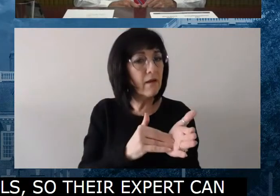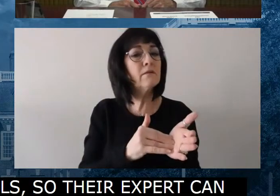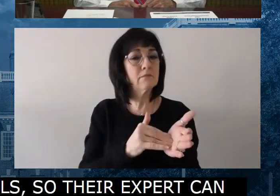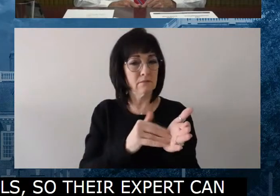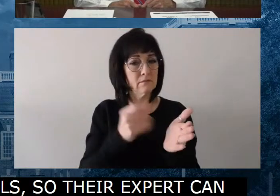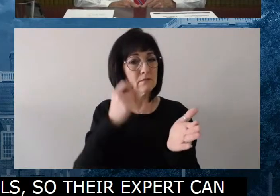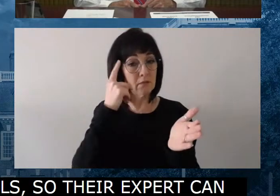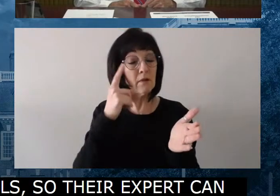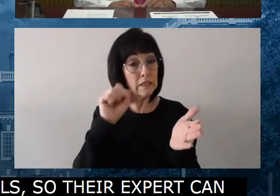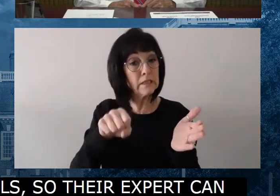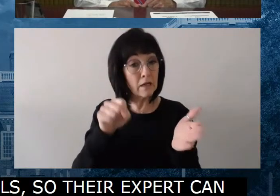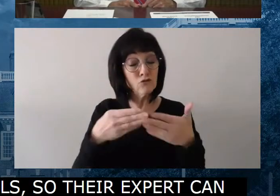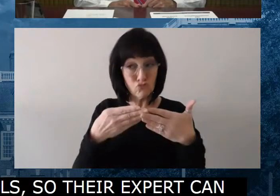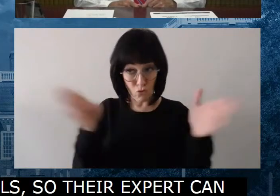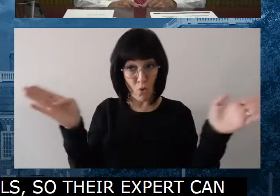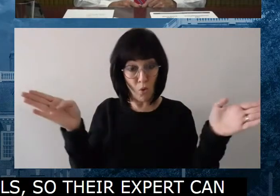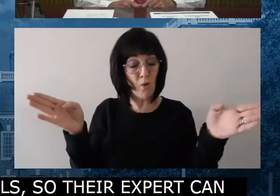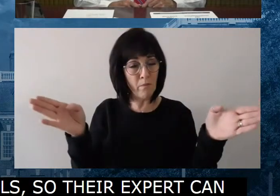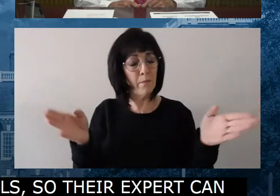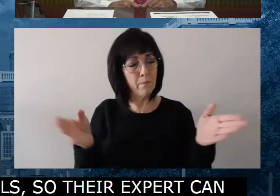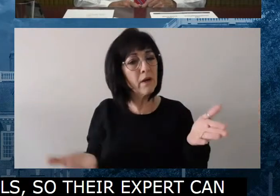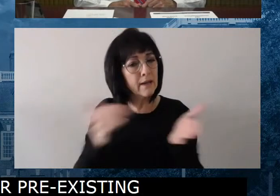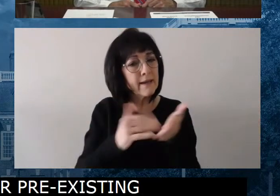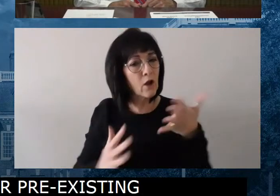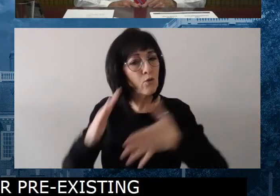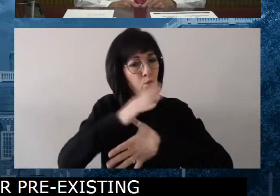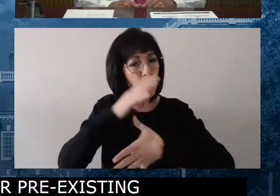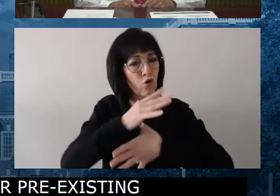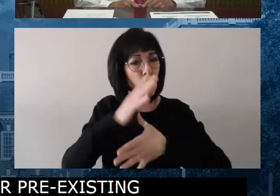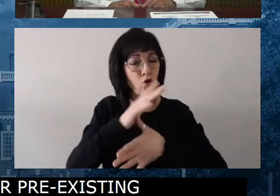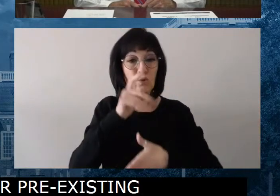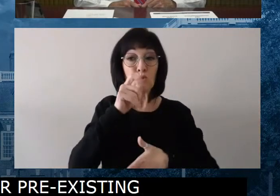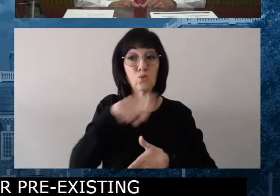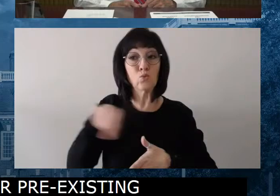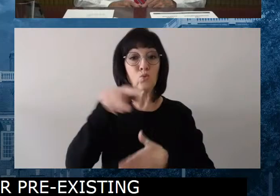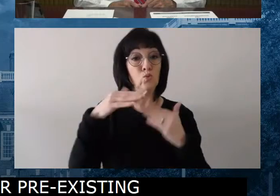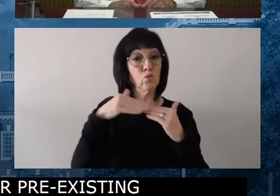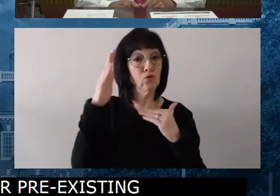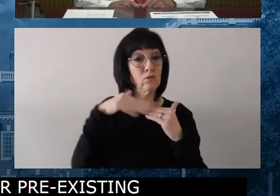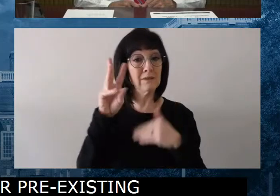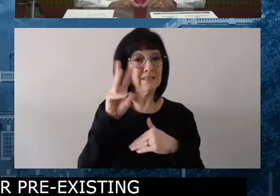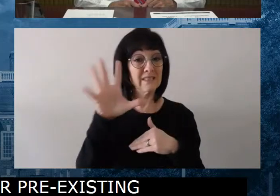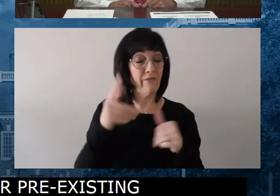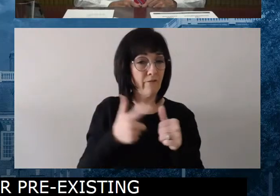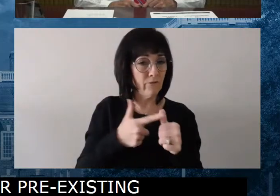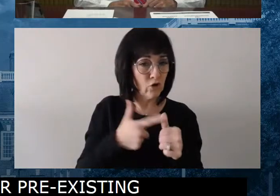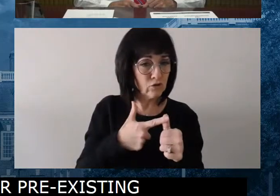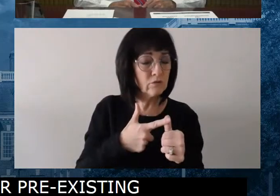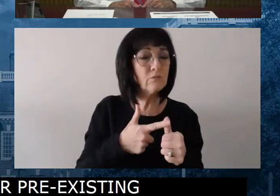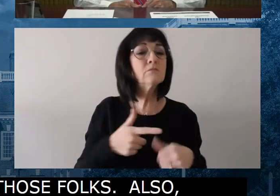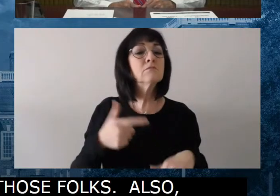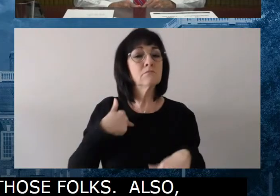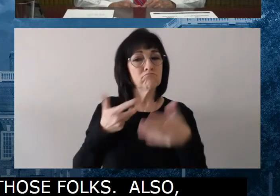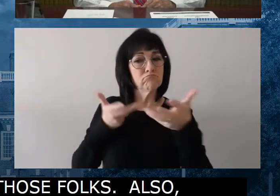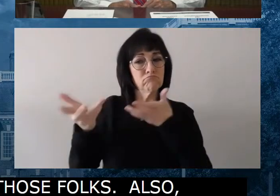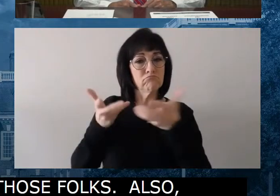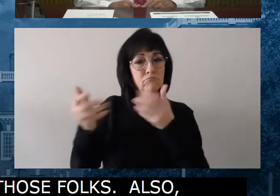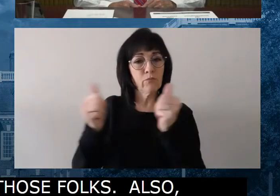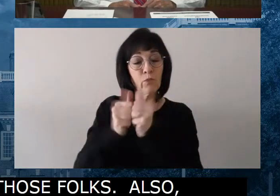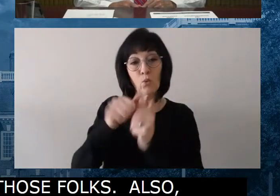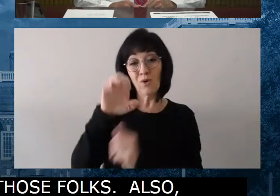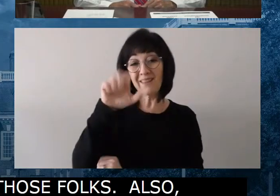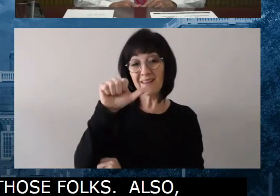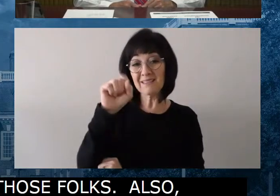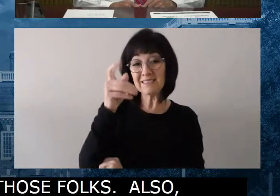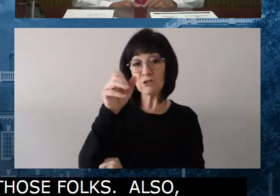those folks. Also prioritizing Delawareans with disabilities, working with Easter Seals and other groups to make